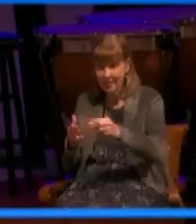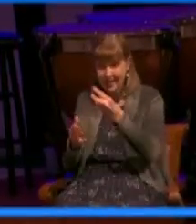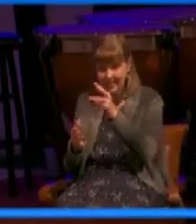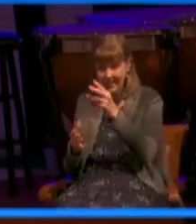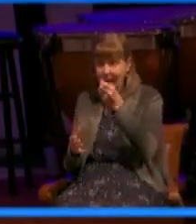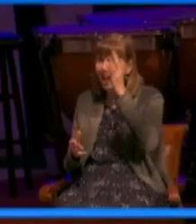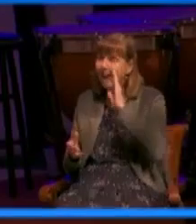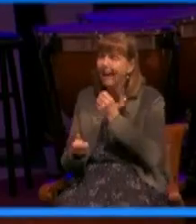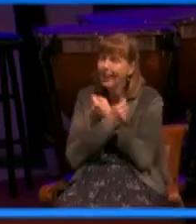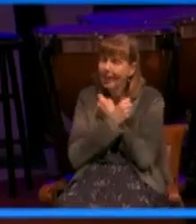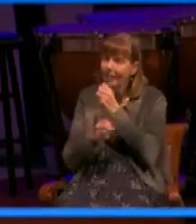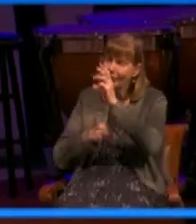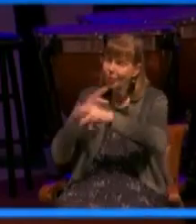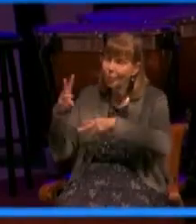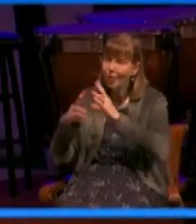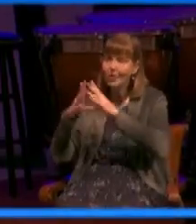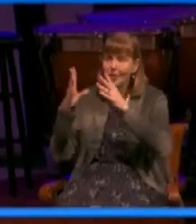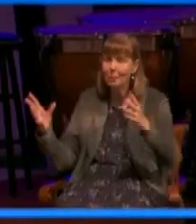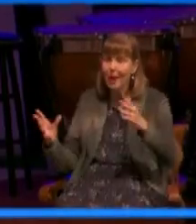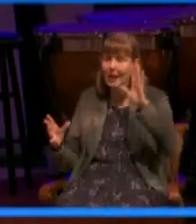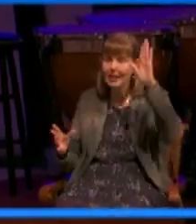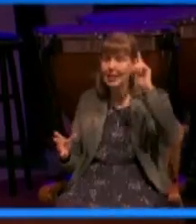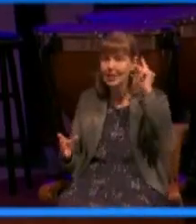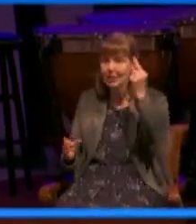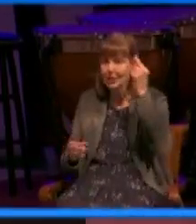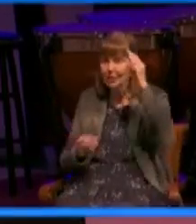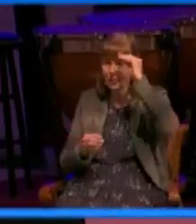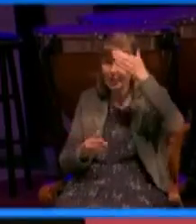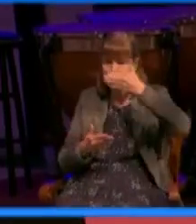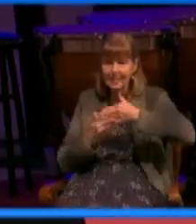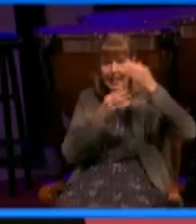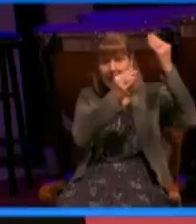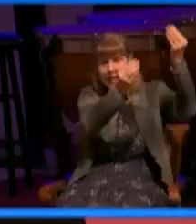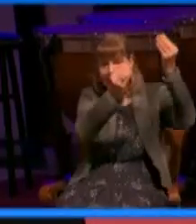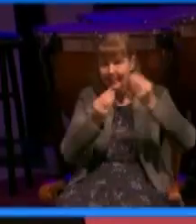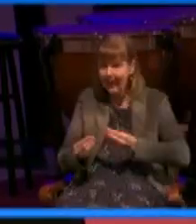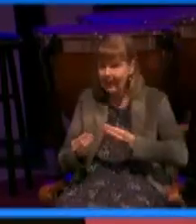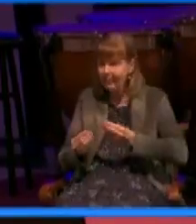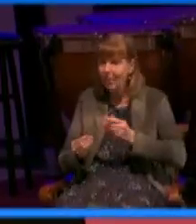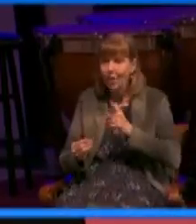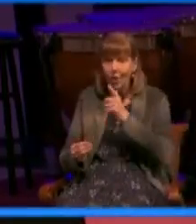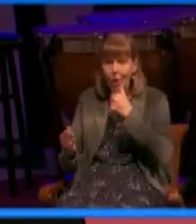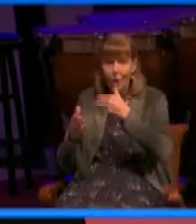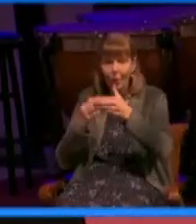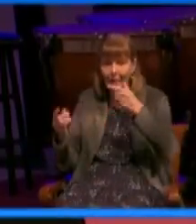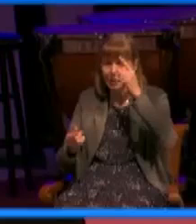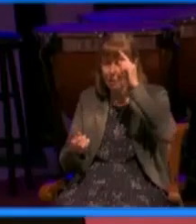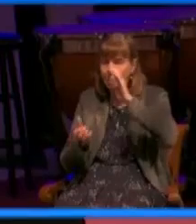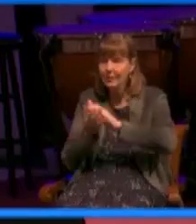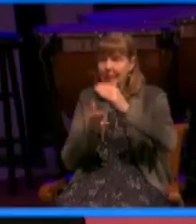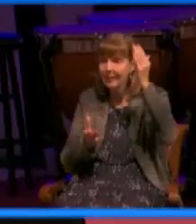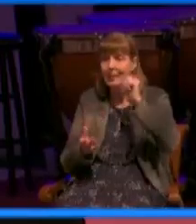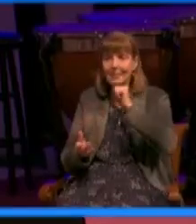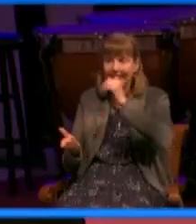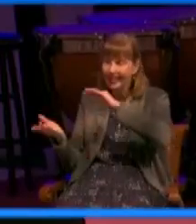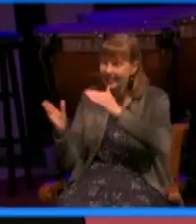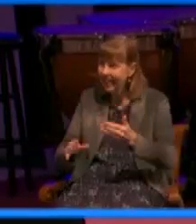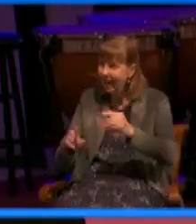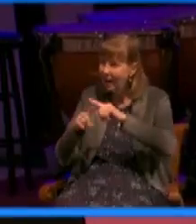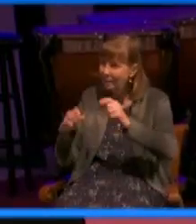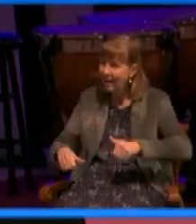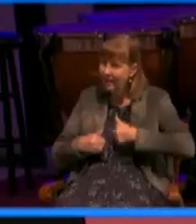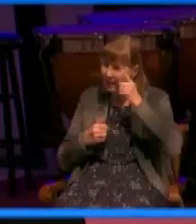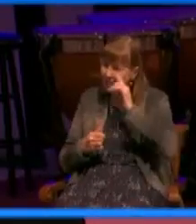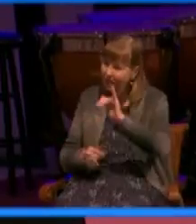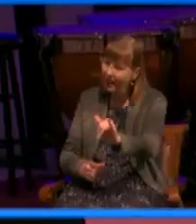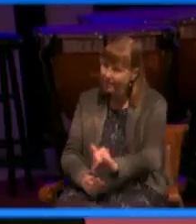his only son, that whoever believes in him will not die but have everlasting life. Think about